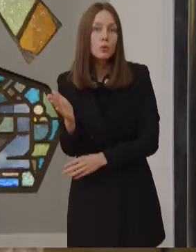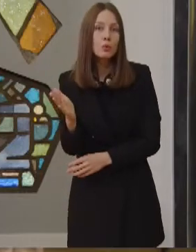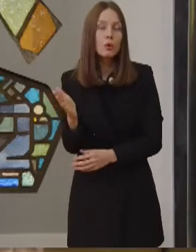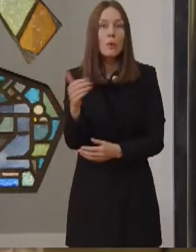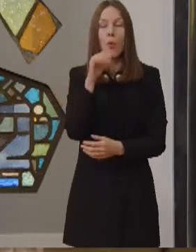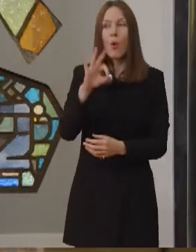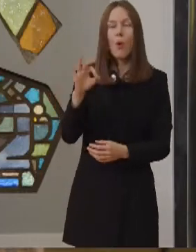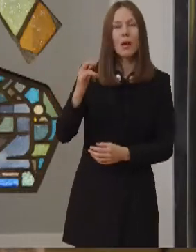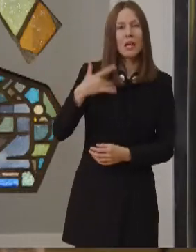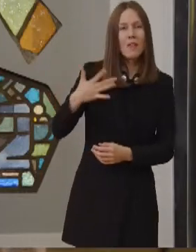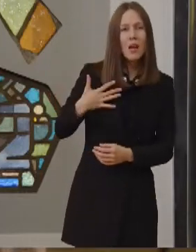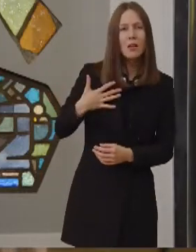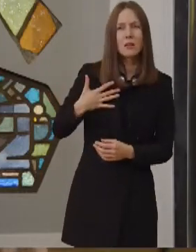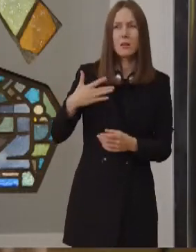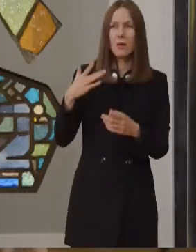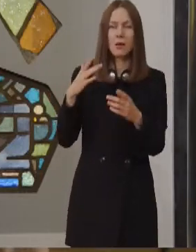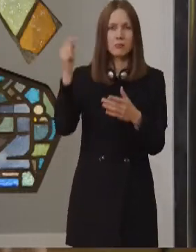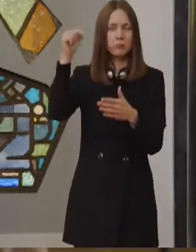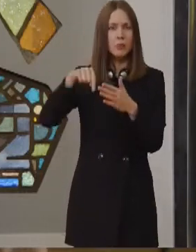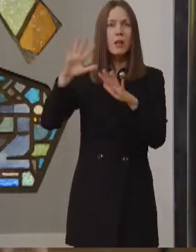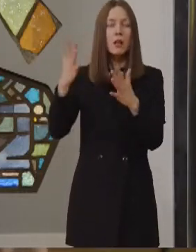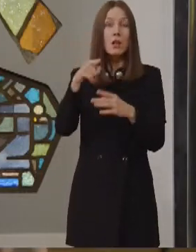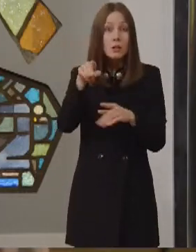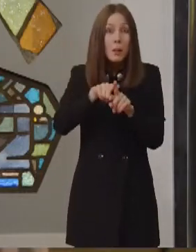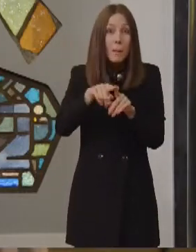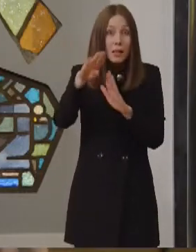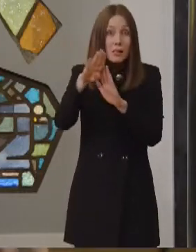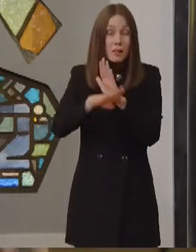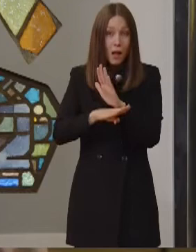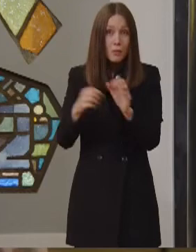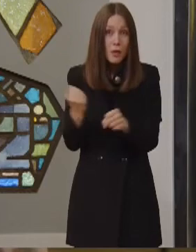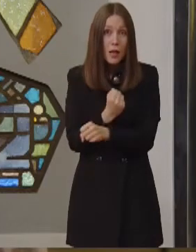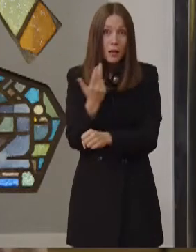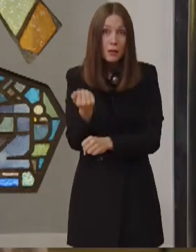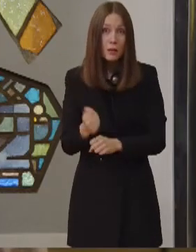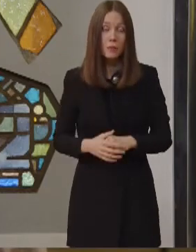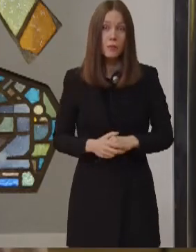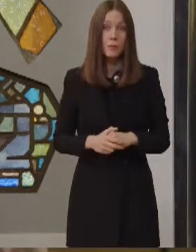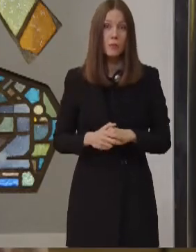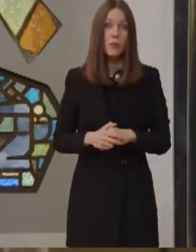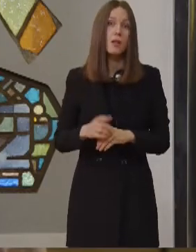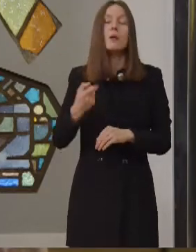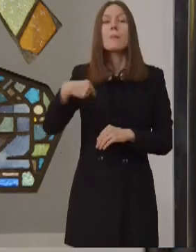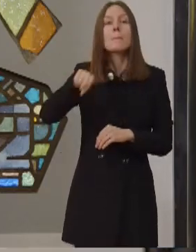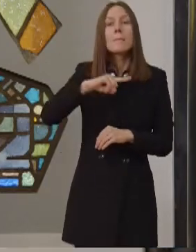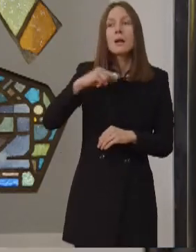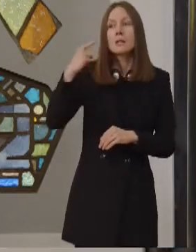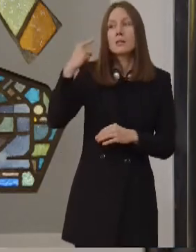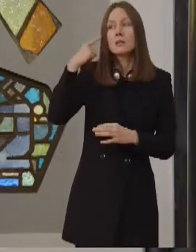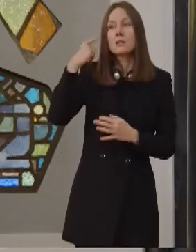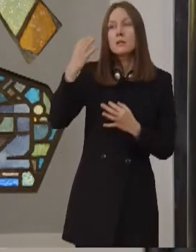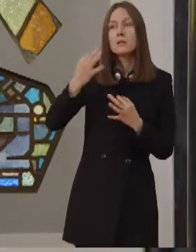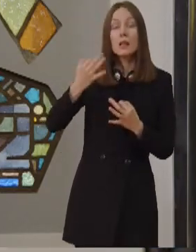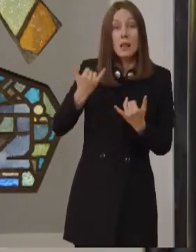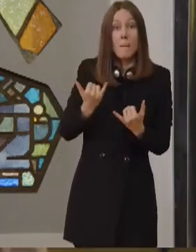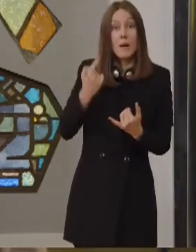forward-looking vision. But laws